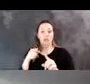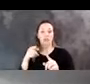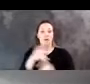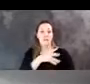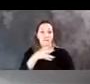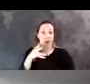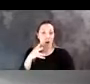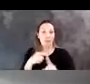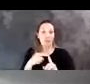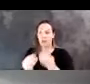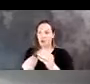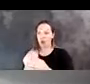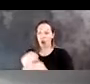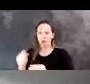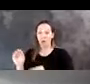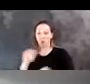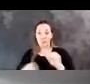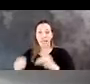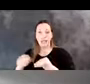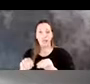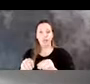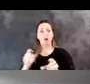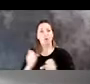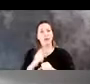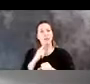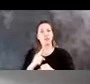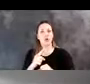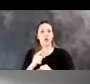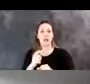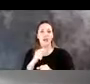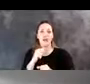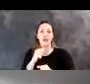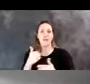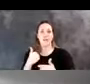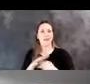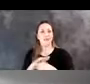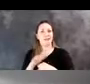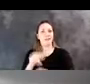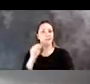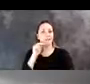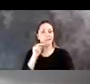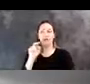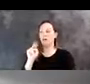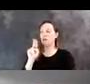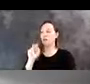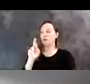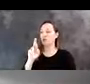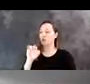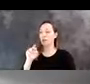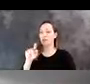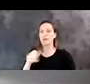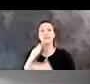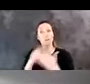health of the soil and make sure that they're not being depleted of nutrients. Some companies are working